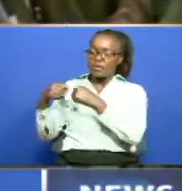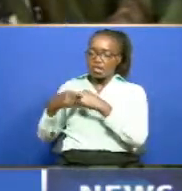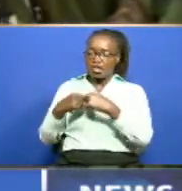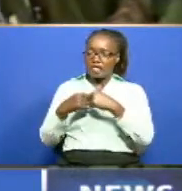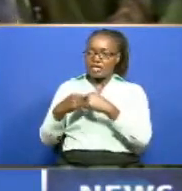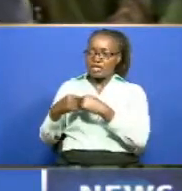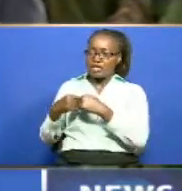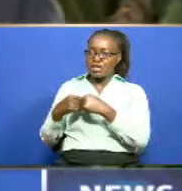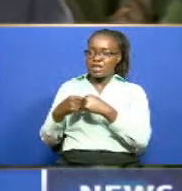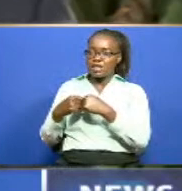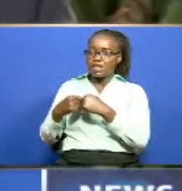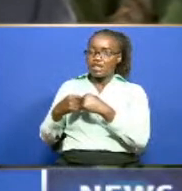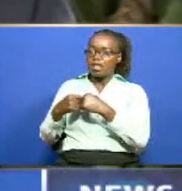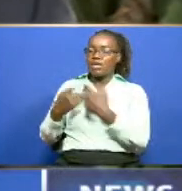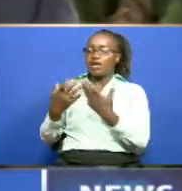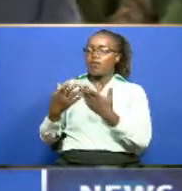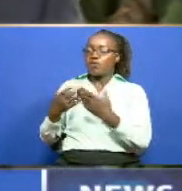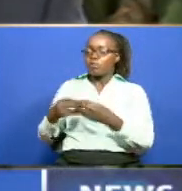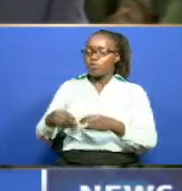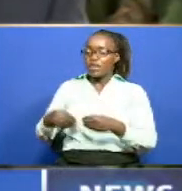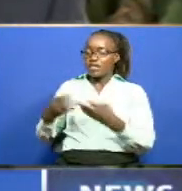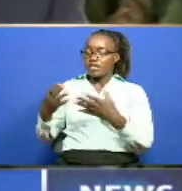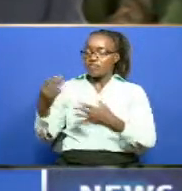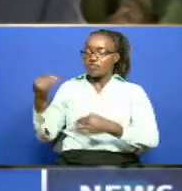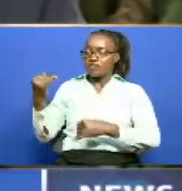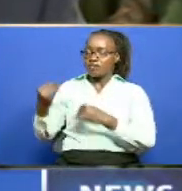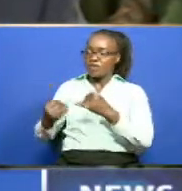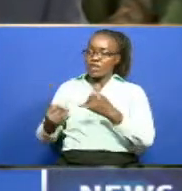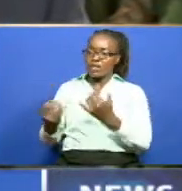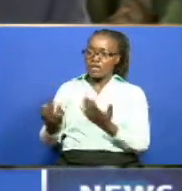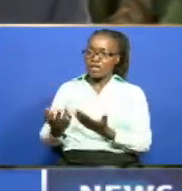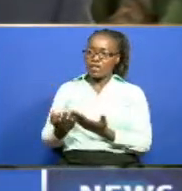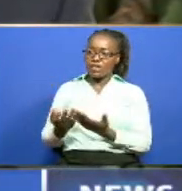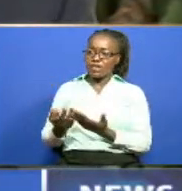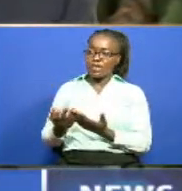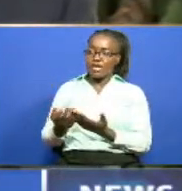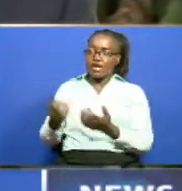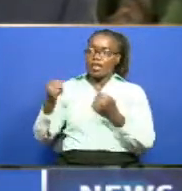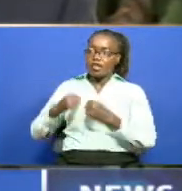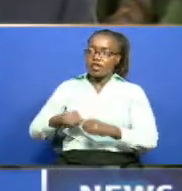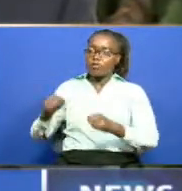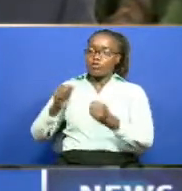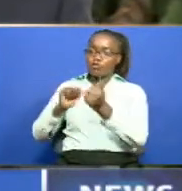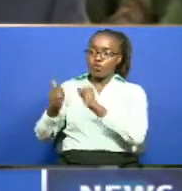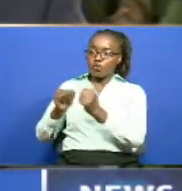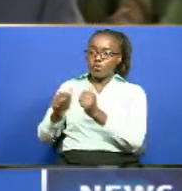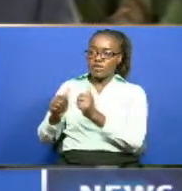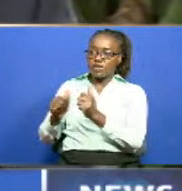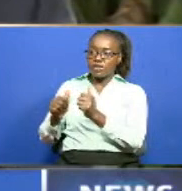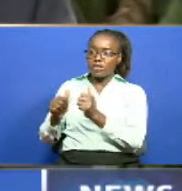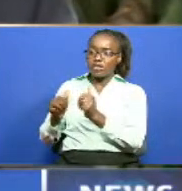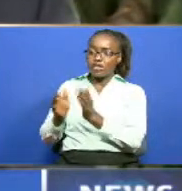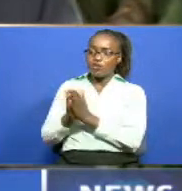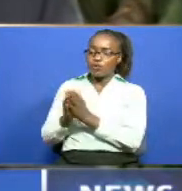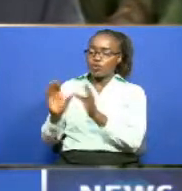be our productivity at the end of the day, and our ability to compete in these global